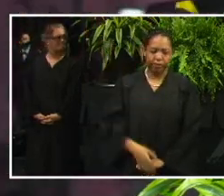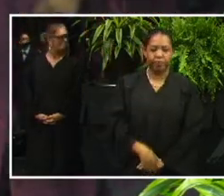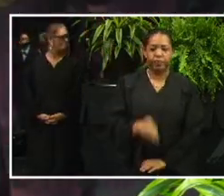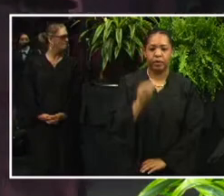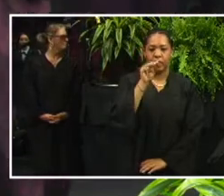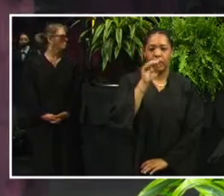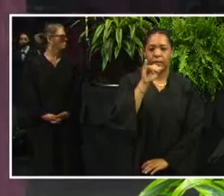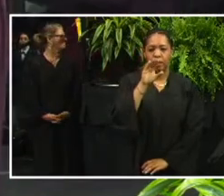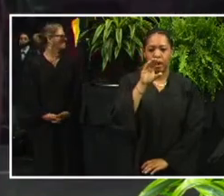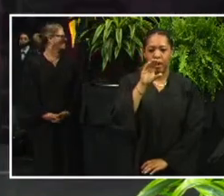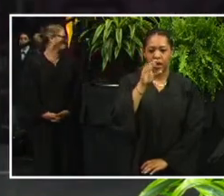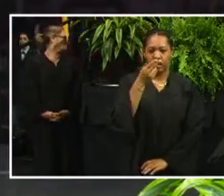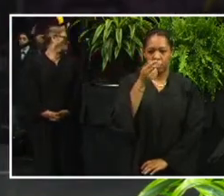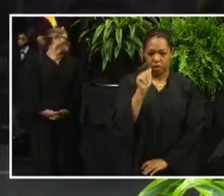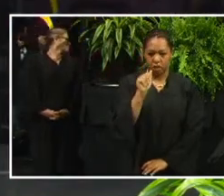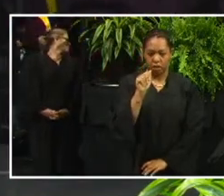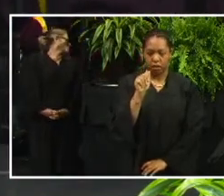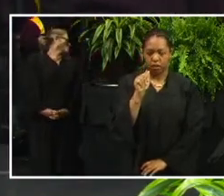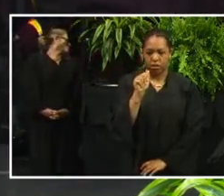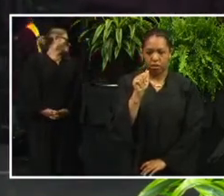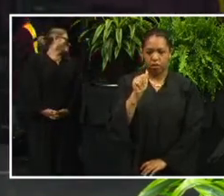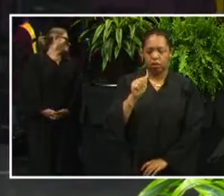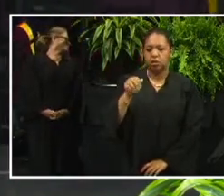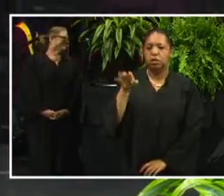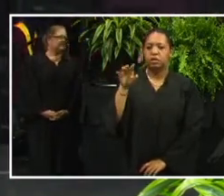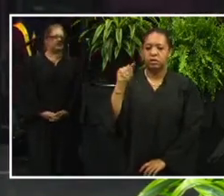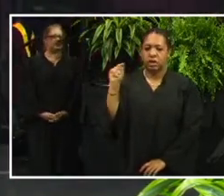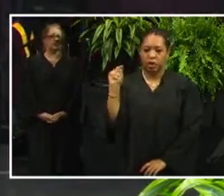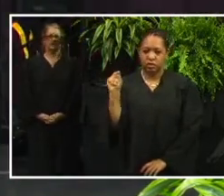Micah Michelle Thompson.